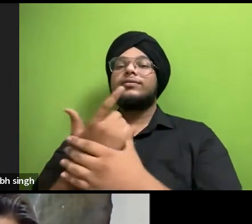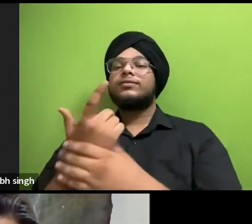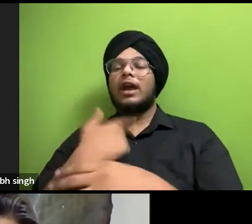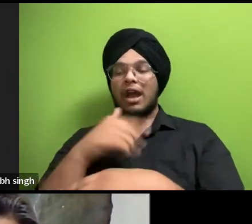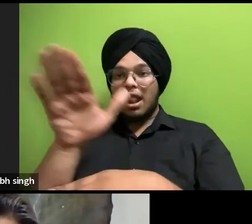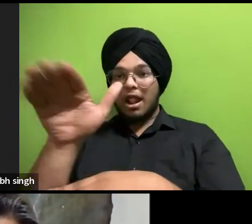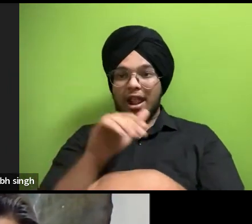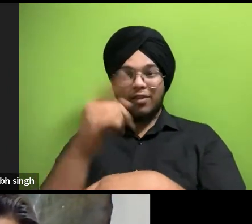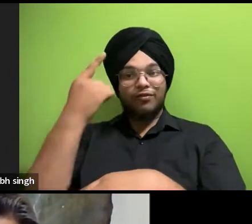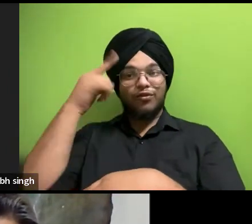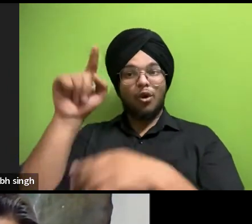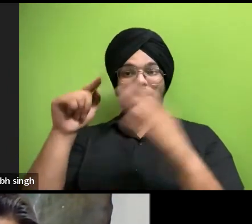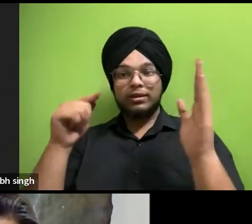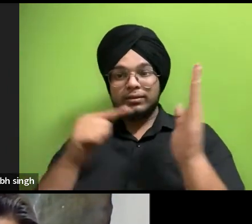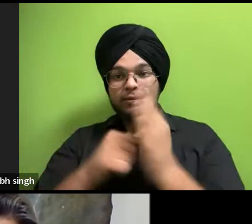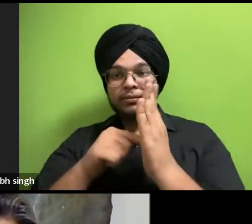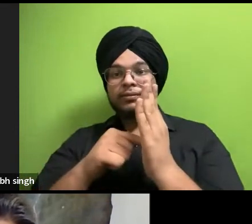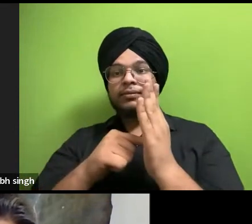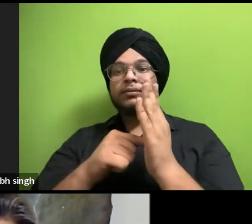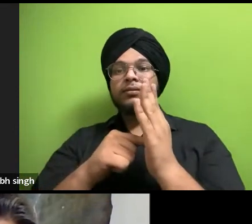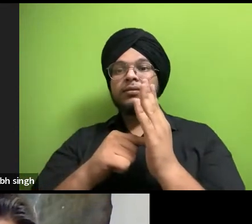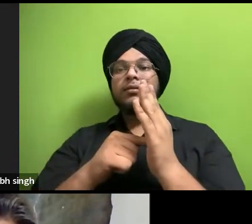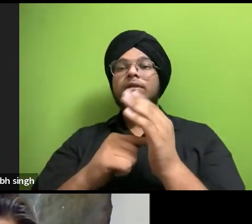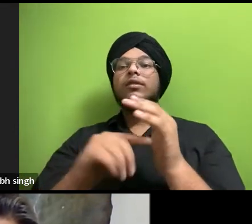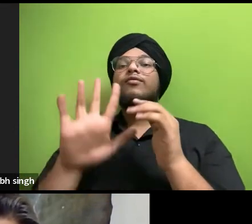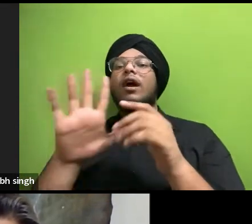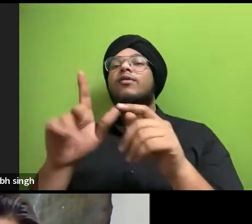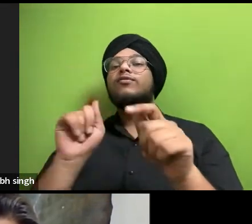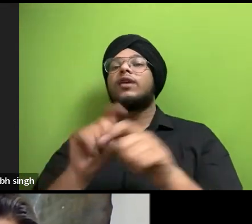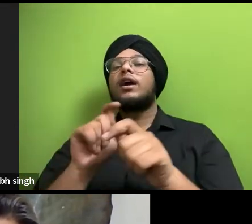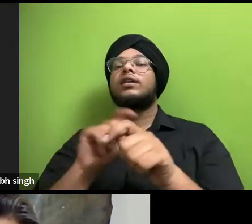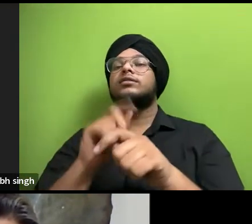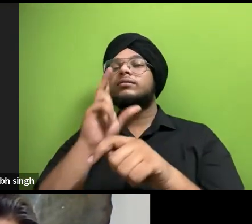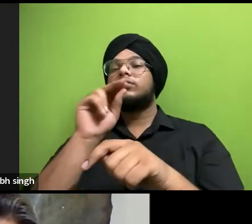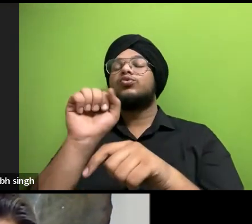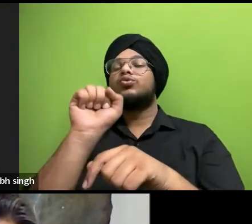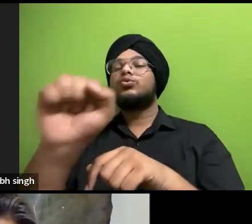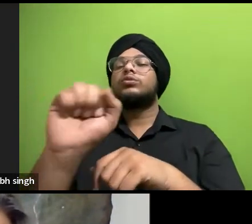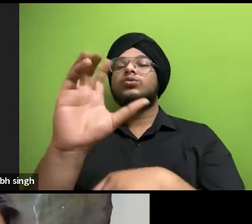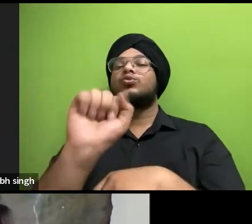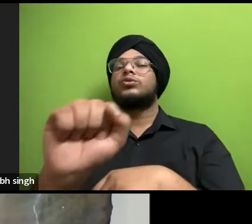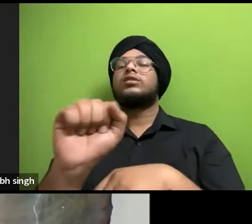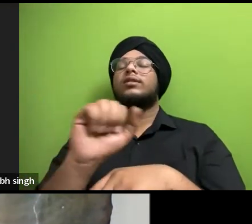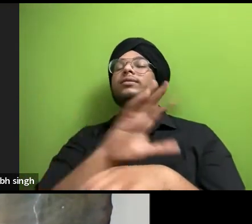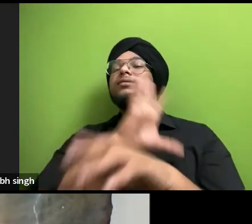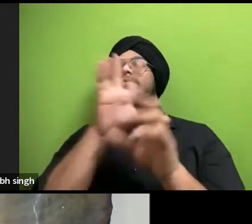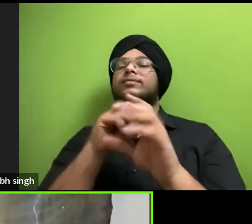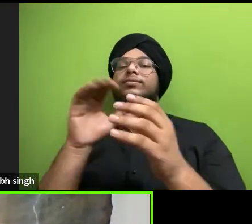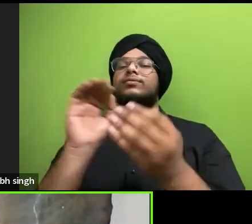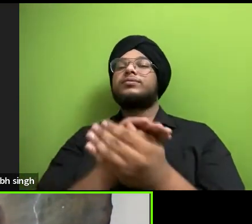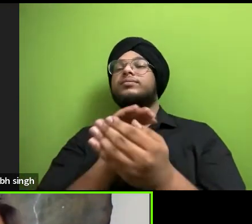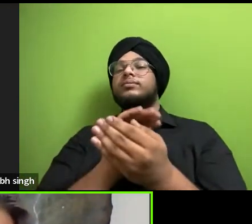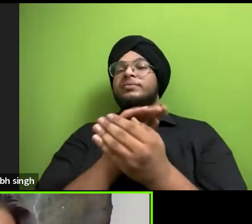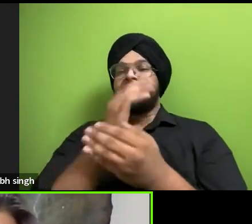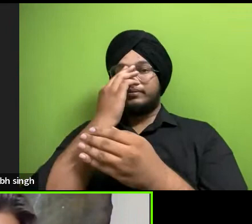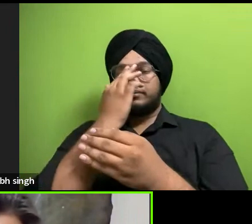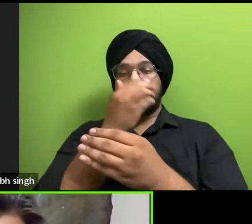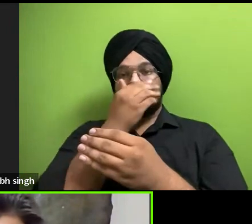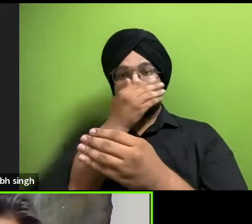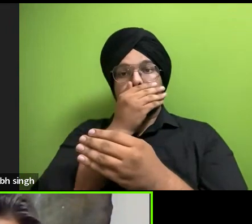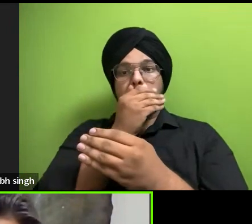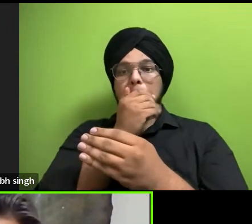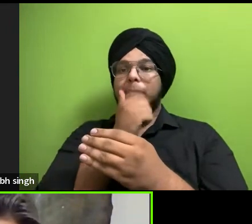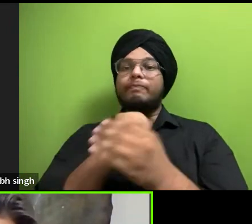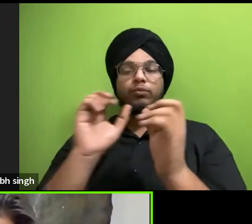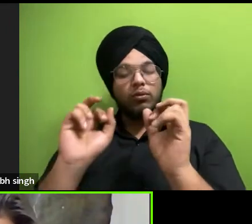you to walk us through 5 works that speak to you in your collection. So yes, so we can